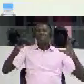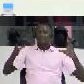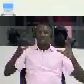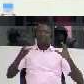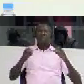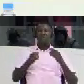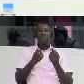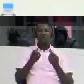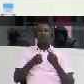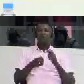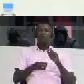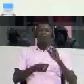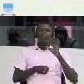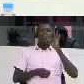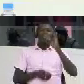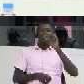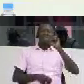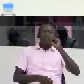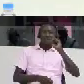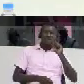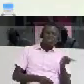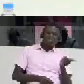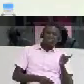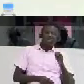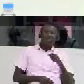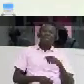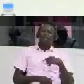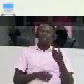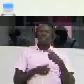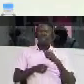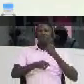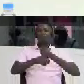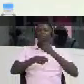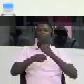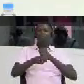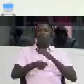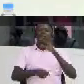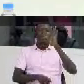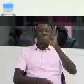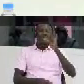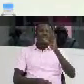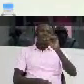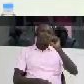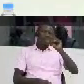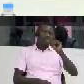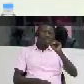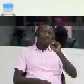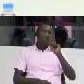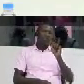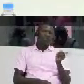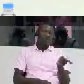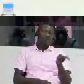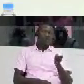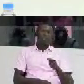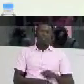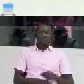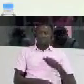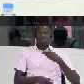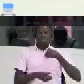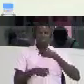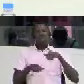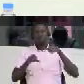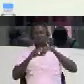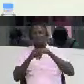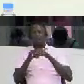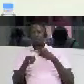na. time boobu gendarmerie bi dafa tas ñu indi TSG ñun tam ñi def amalgamation bi ñu populise ñu.